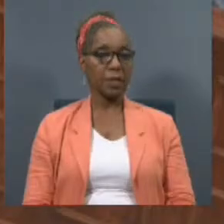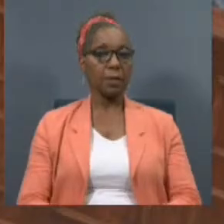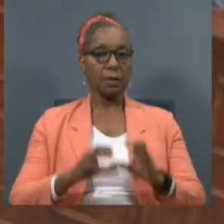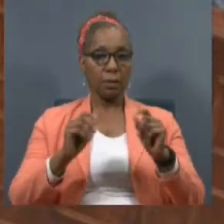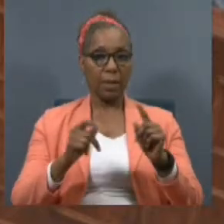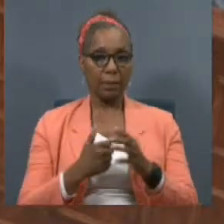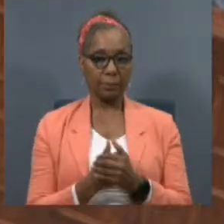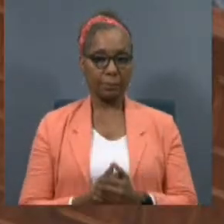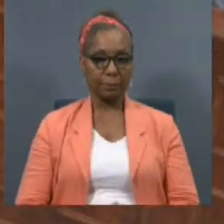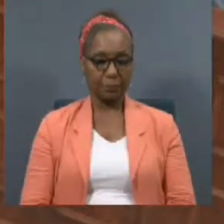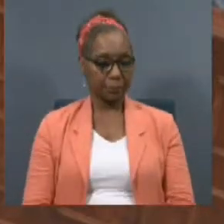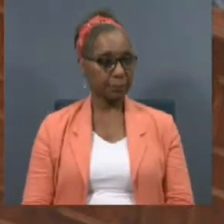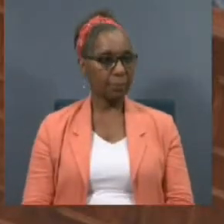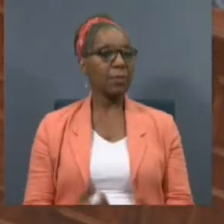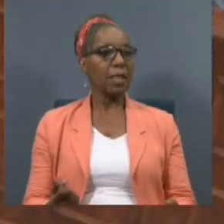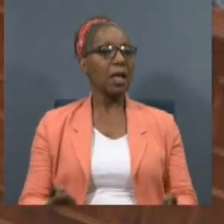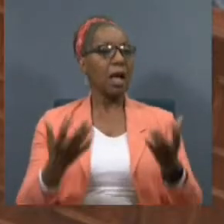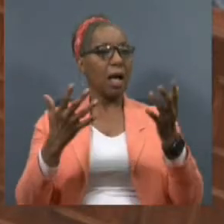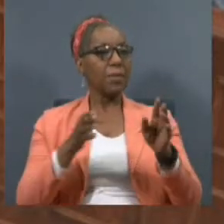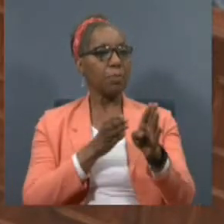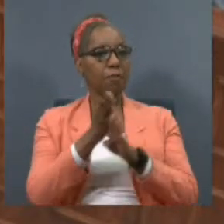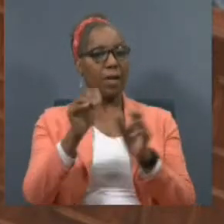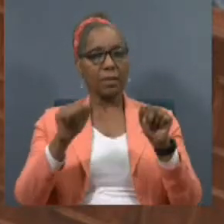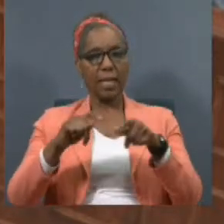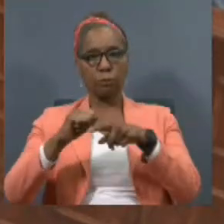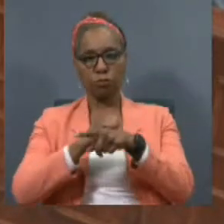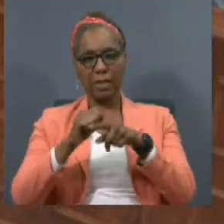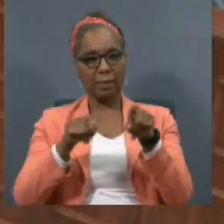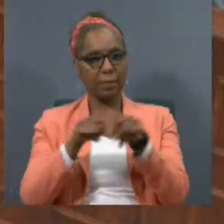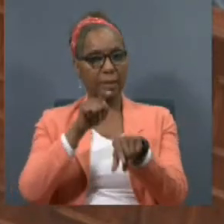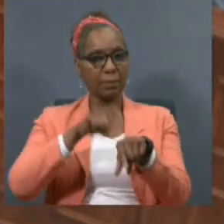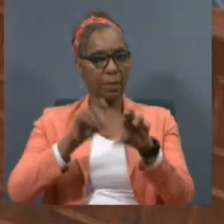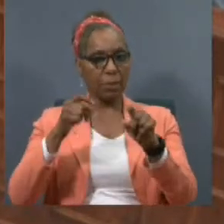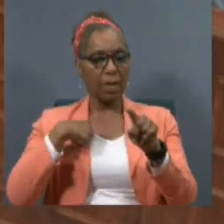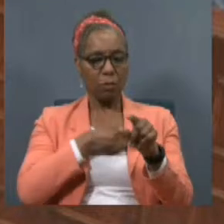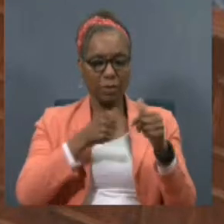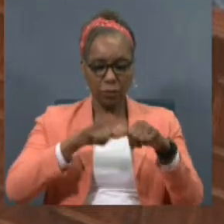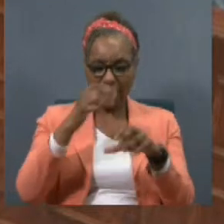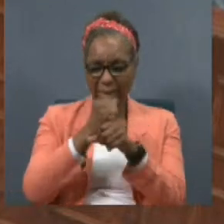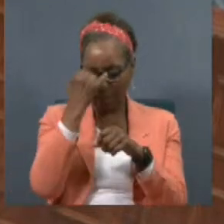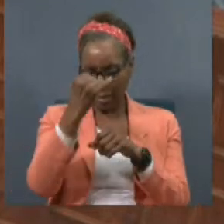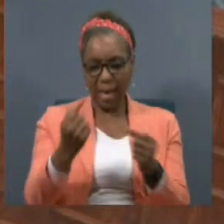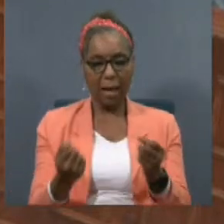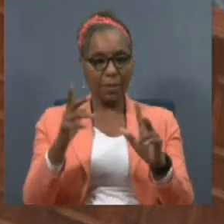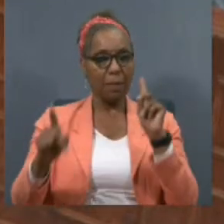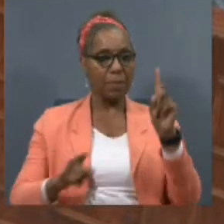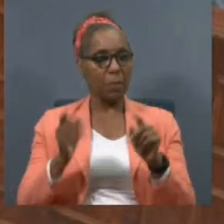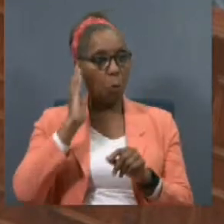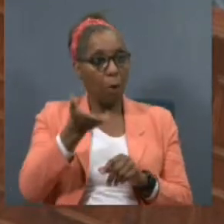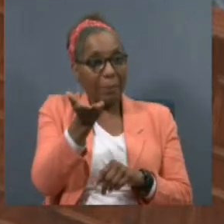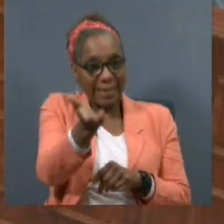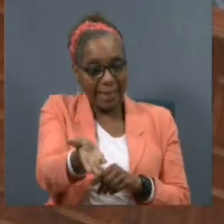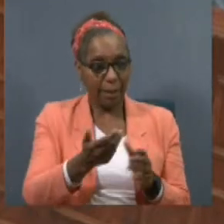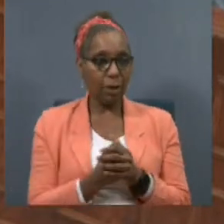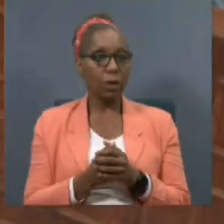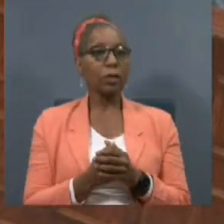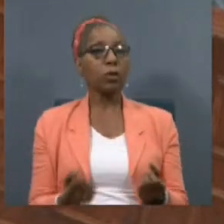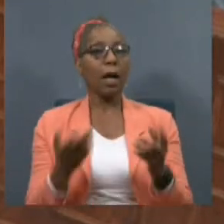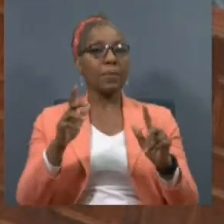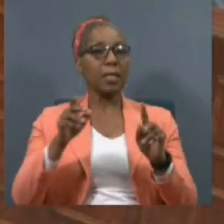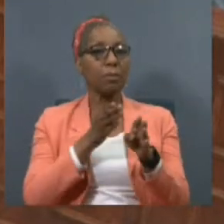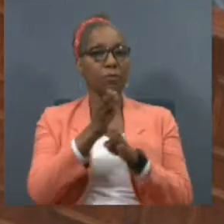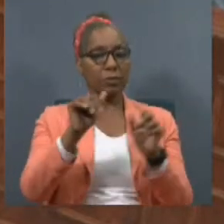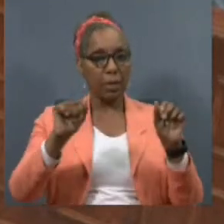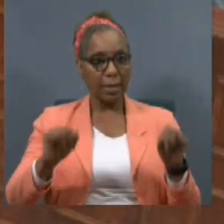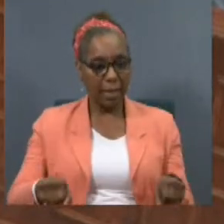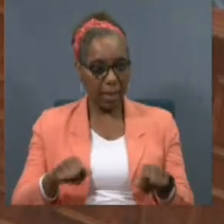okay, how many professionals can train at once? We're trying to get an idea of how many people are going to be there. So how many professionals